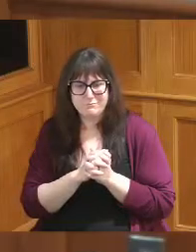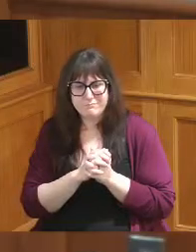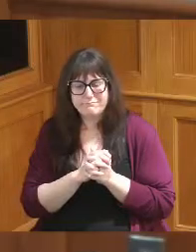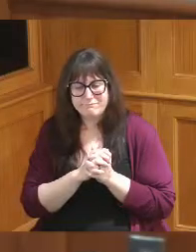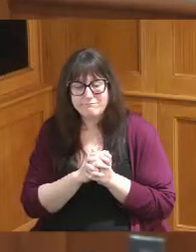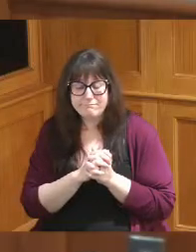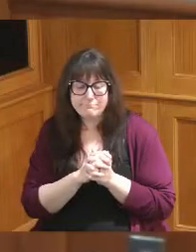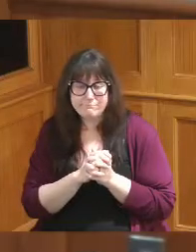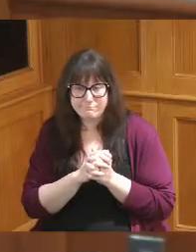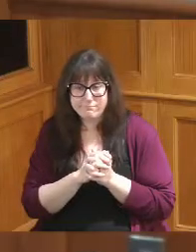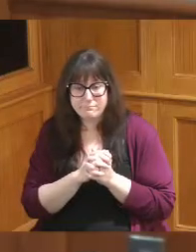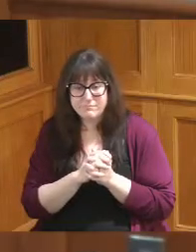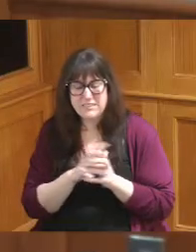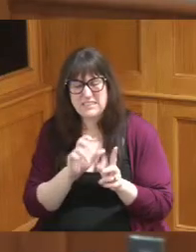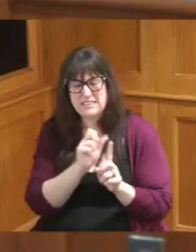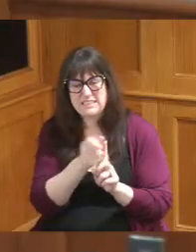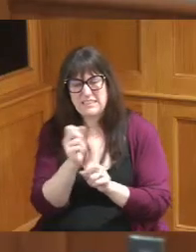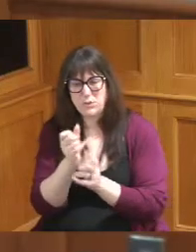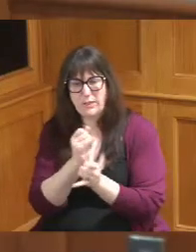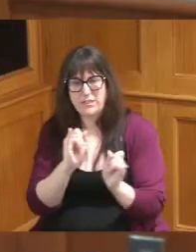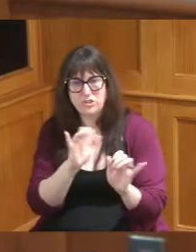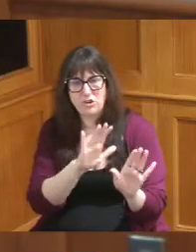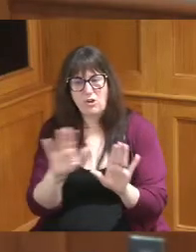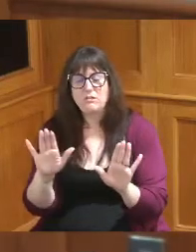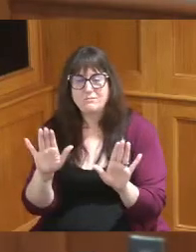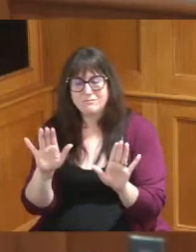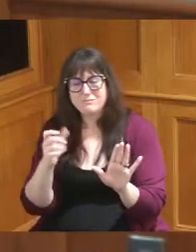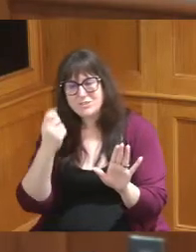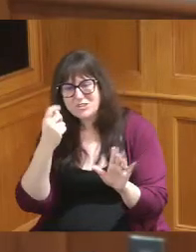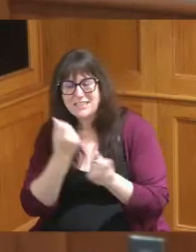so it's circumstantial, but their safety and